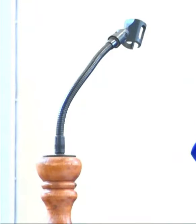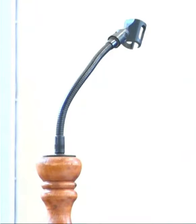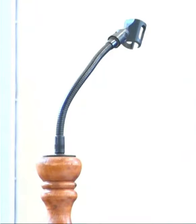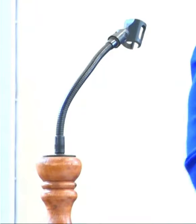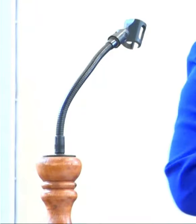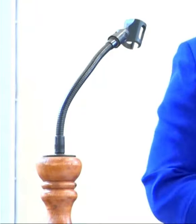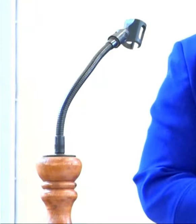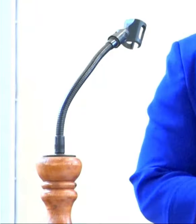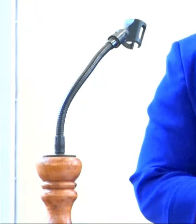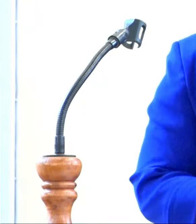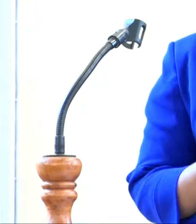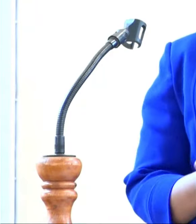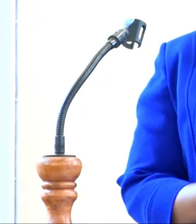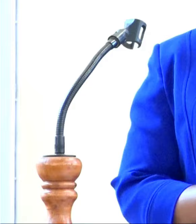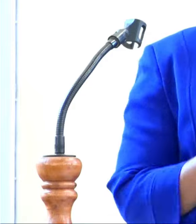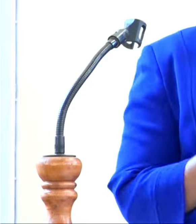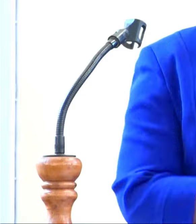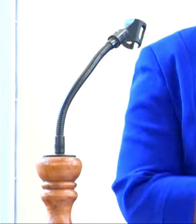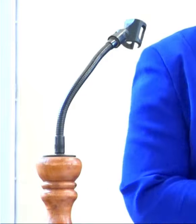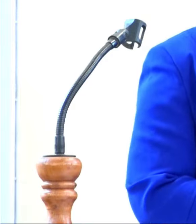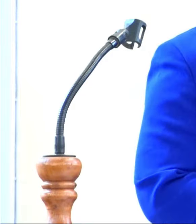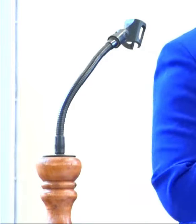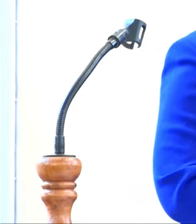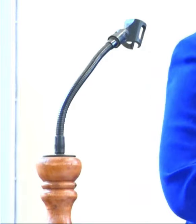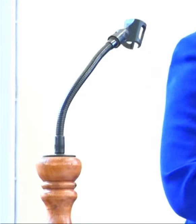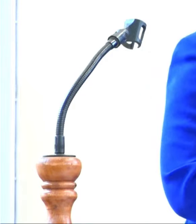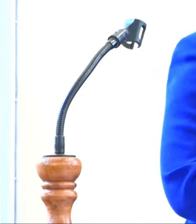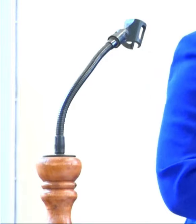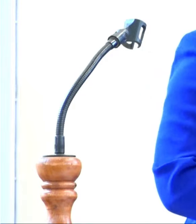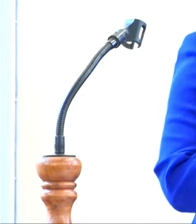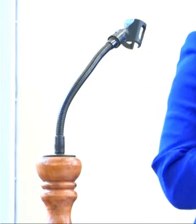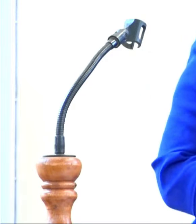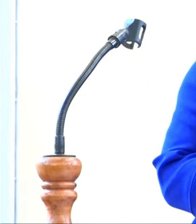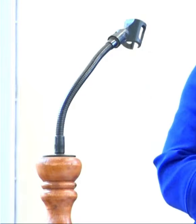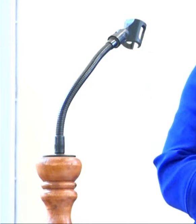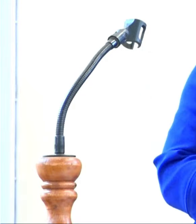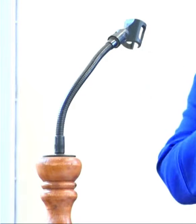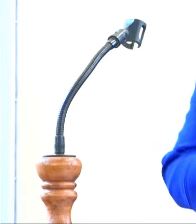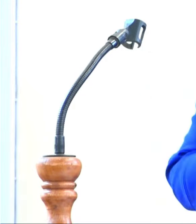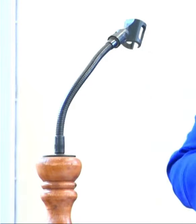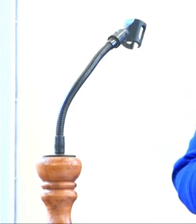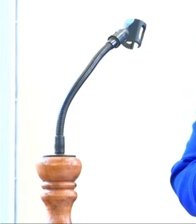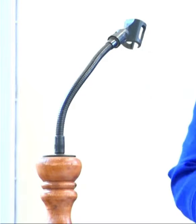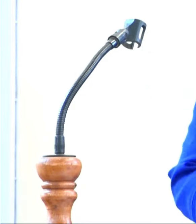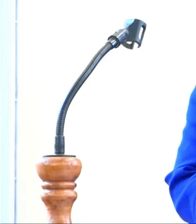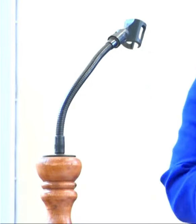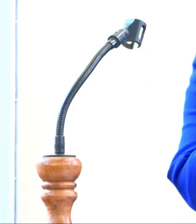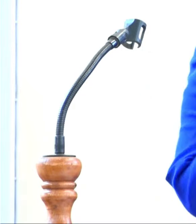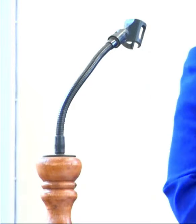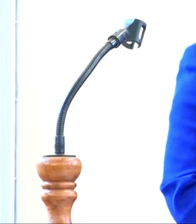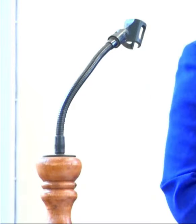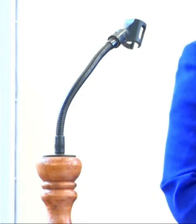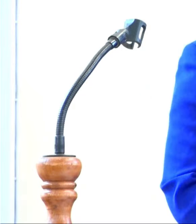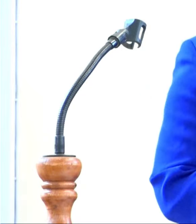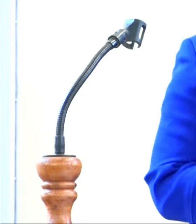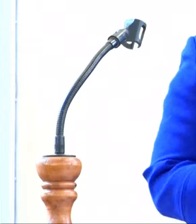theme that is very good and very key at this time. A word that is calling upon us to